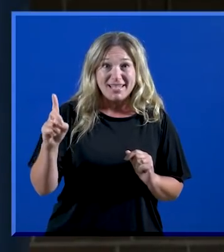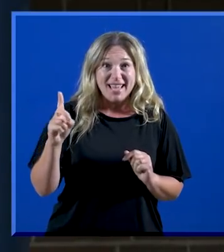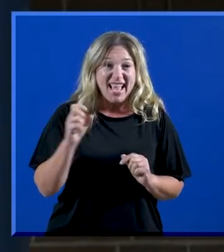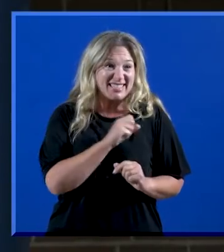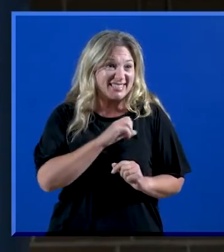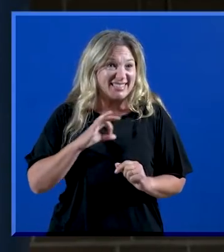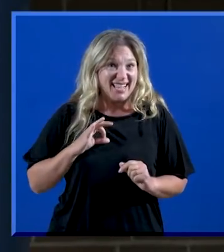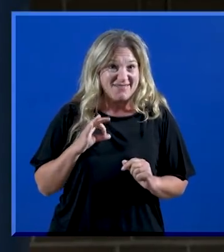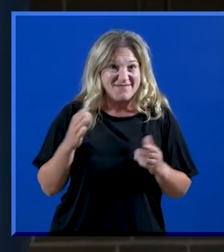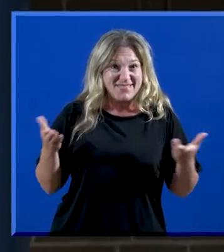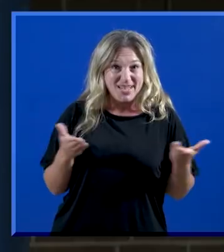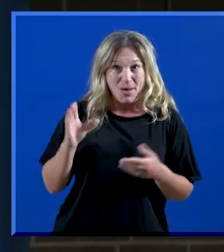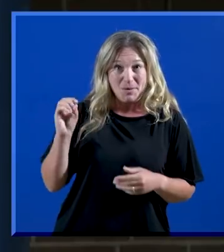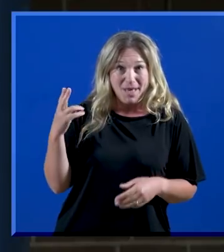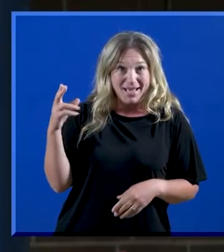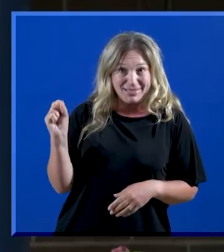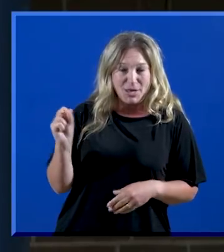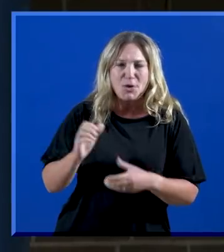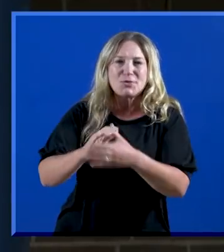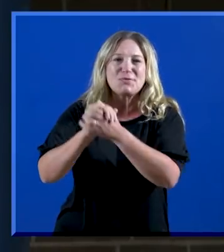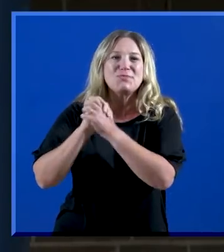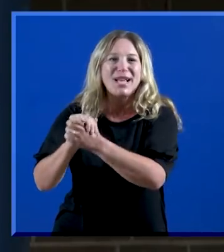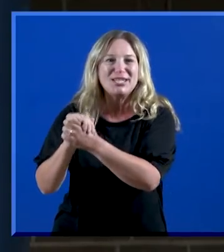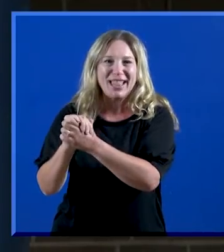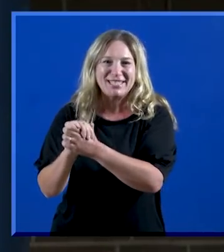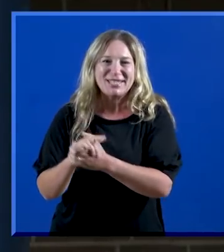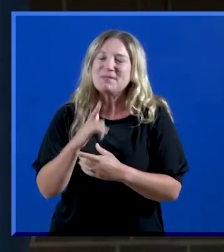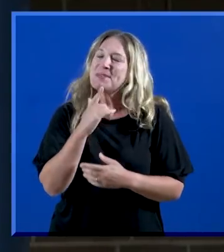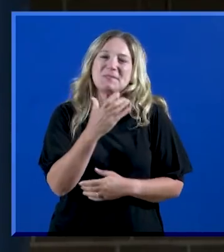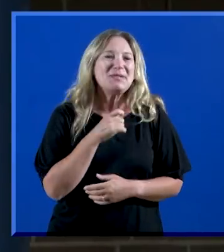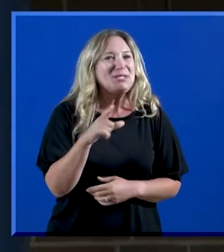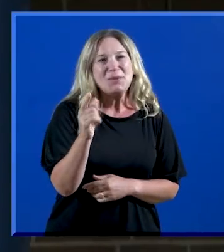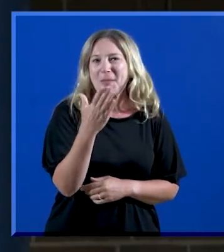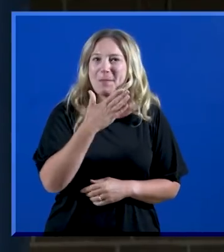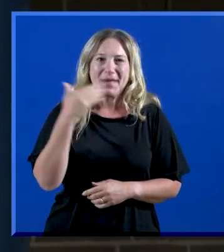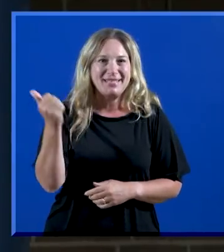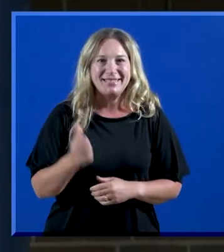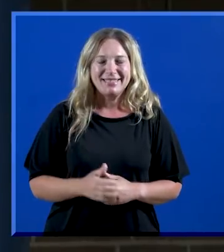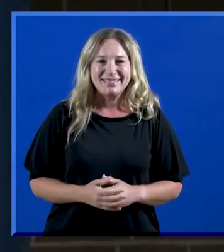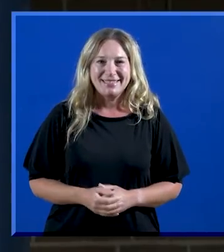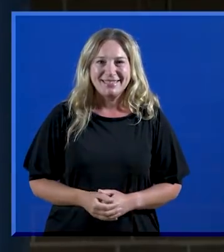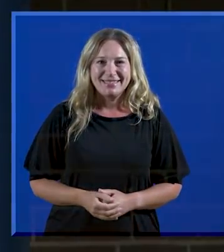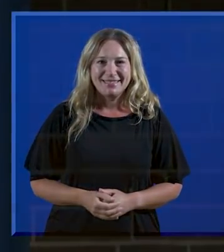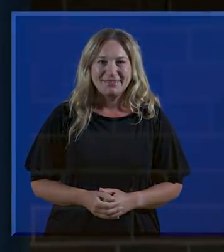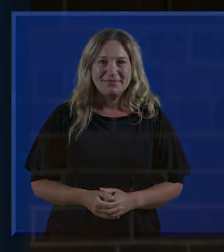at Oakmont High School, congratulations. We wish you the very best.